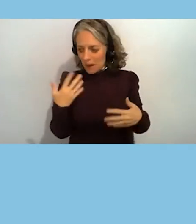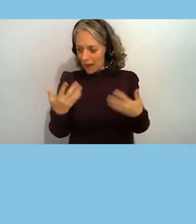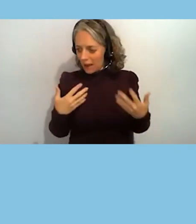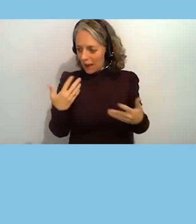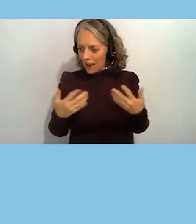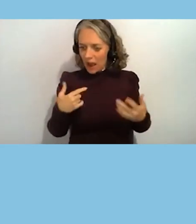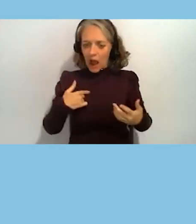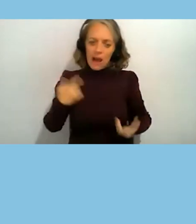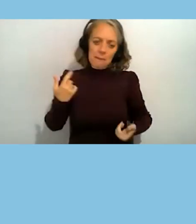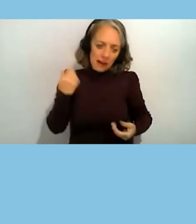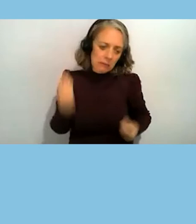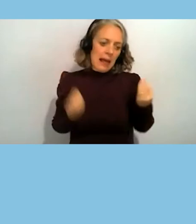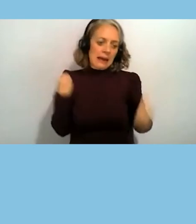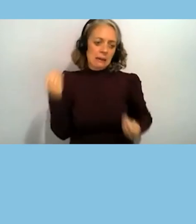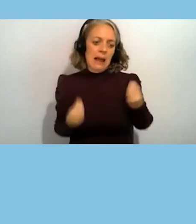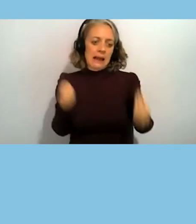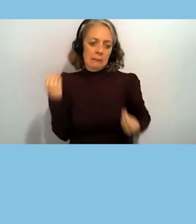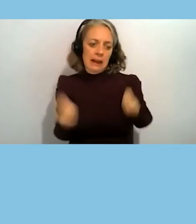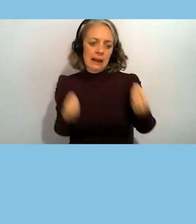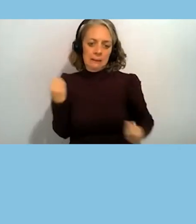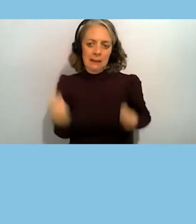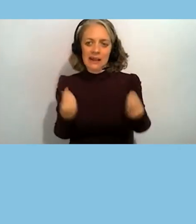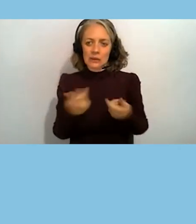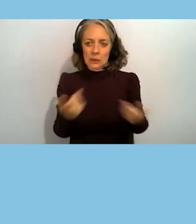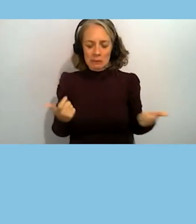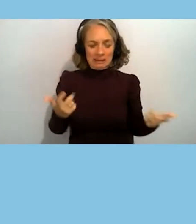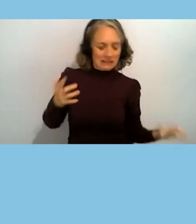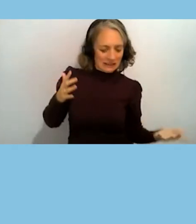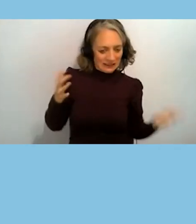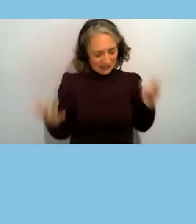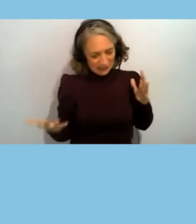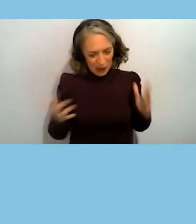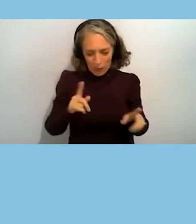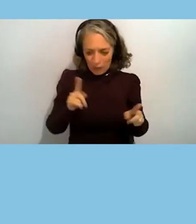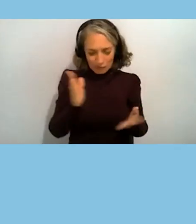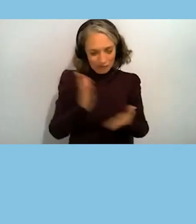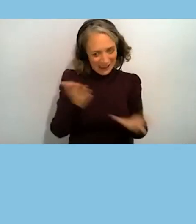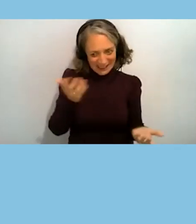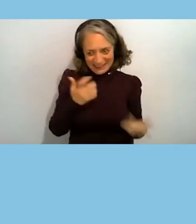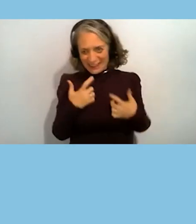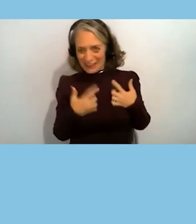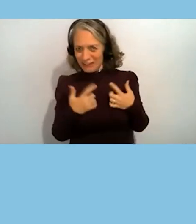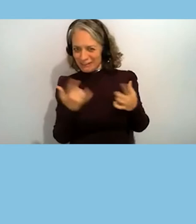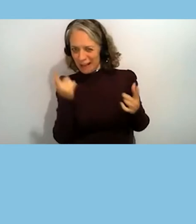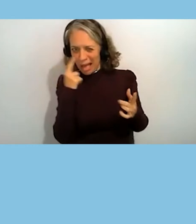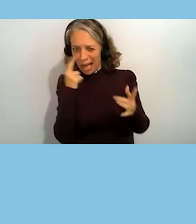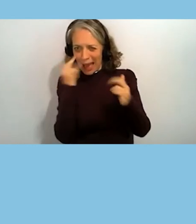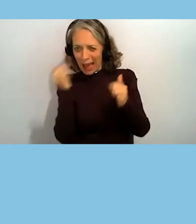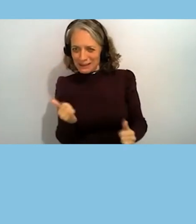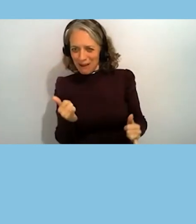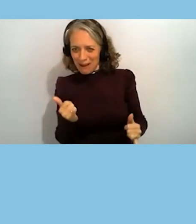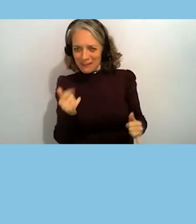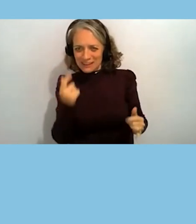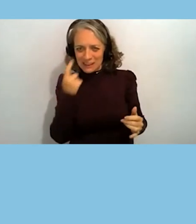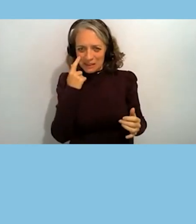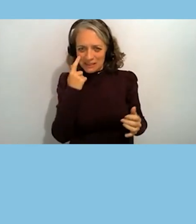over explaining everything. So this is going to be a kind of interesting experiment to see how I kind